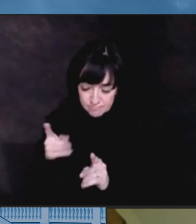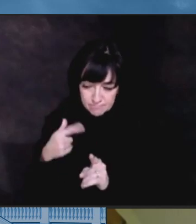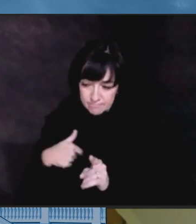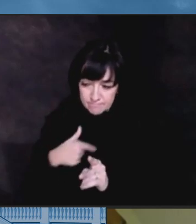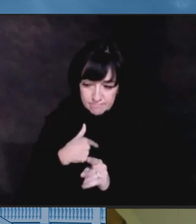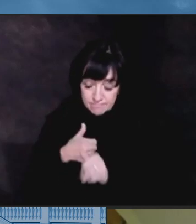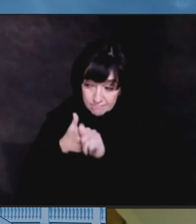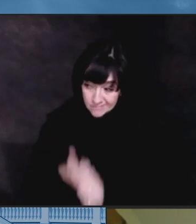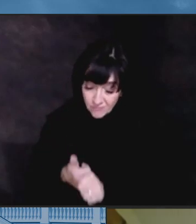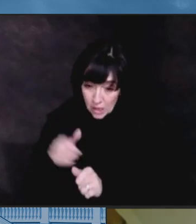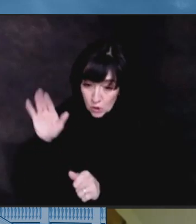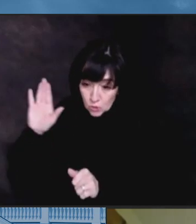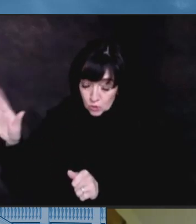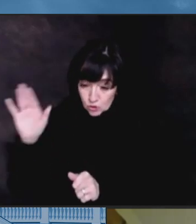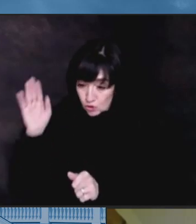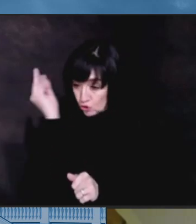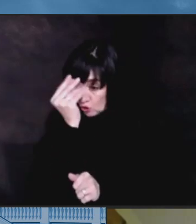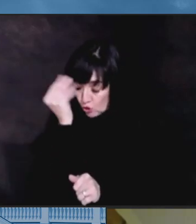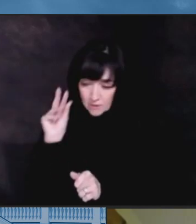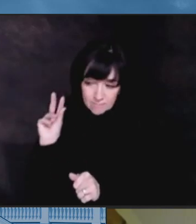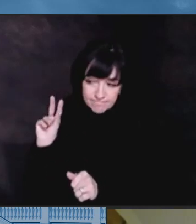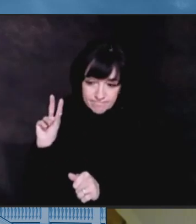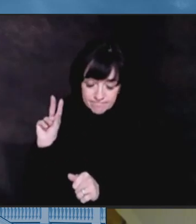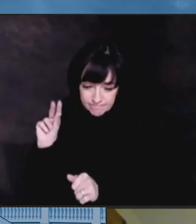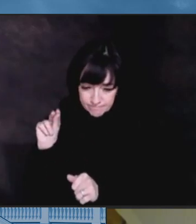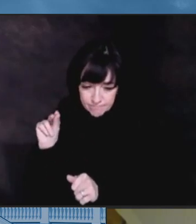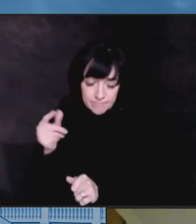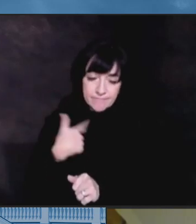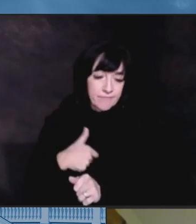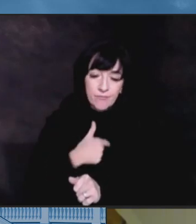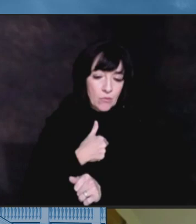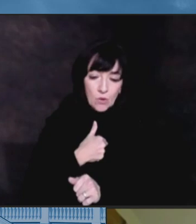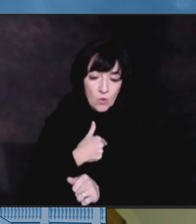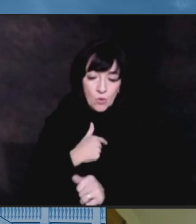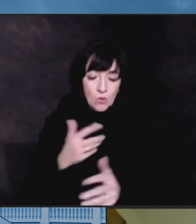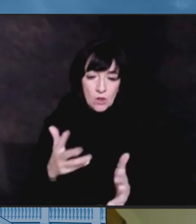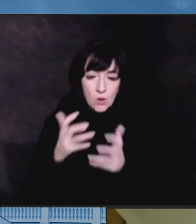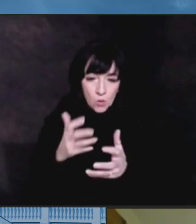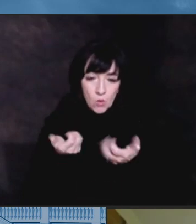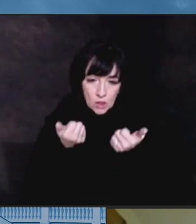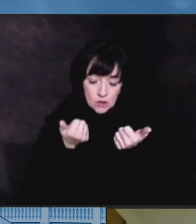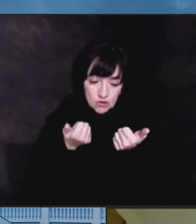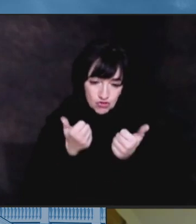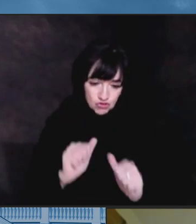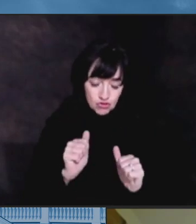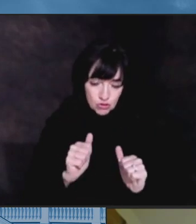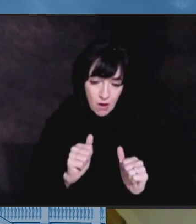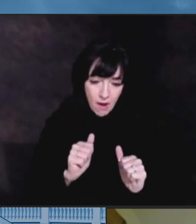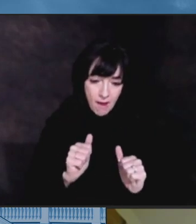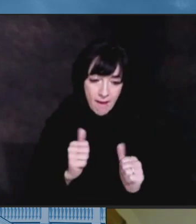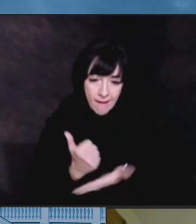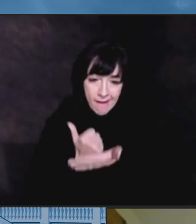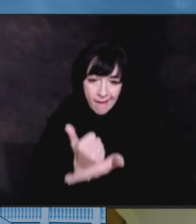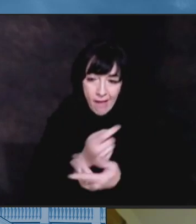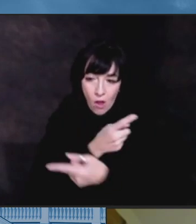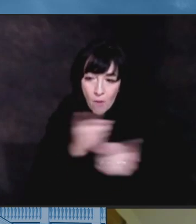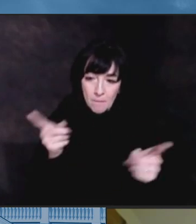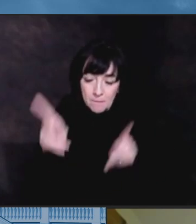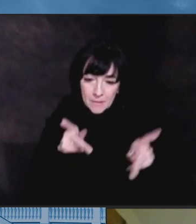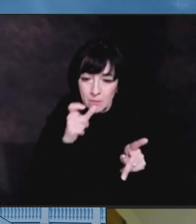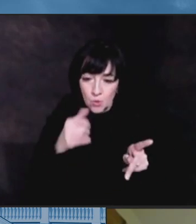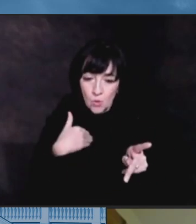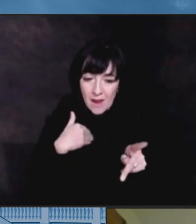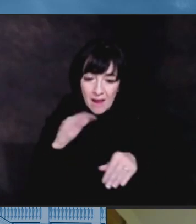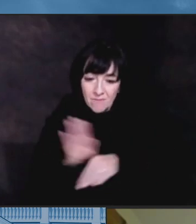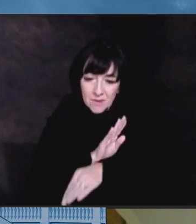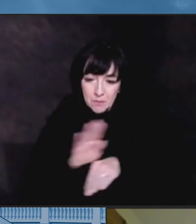measured in our targeted approach to keeping a healthy economy. That's not to say that we